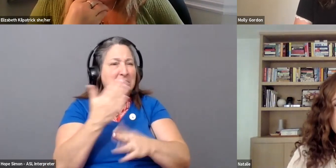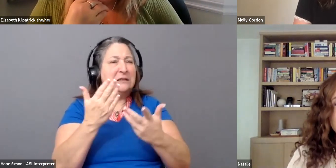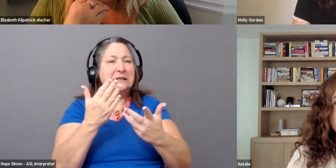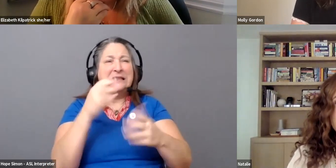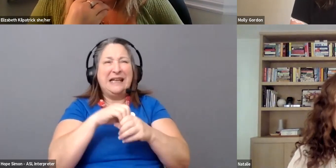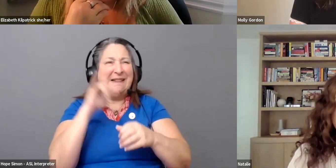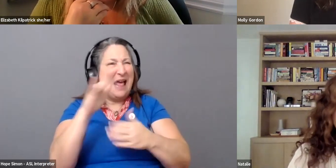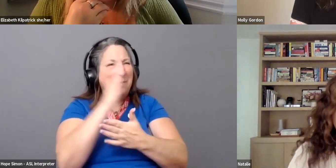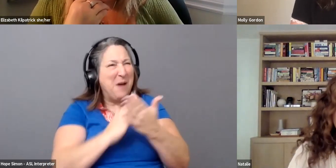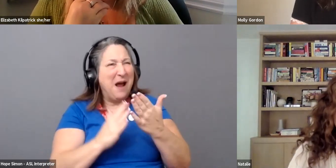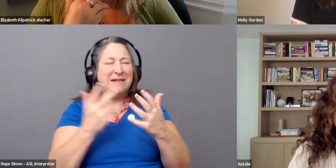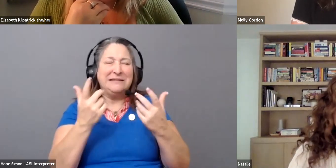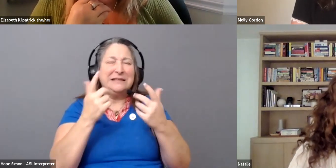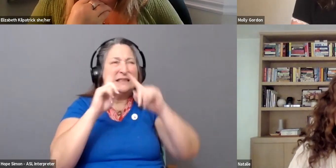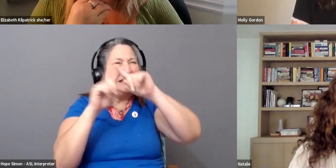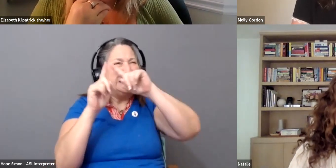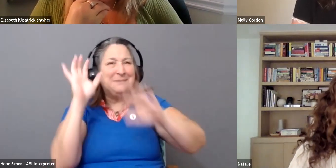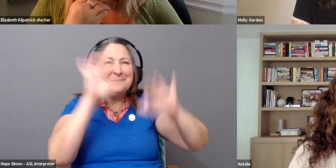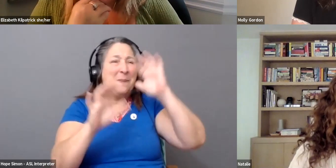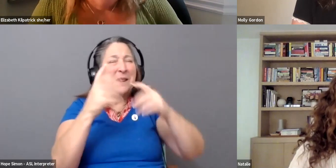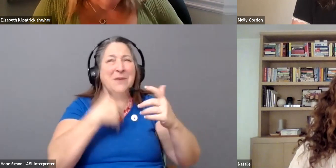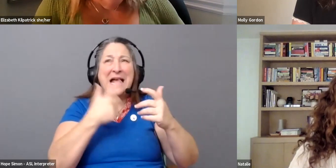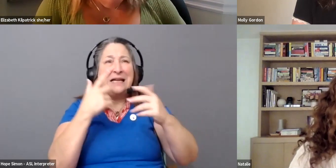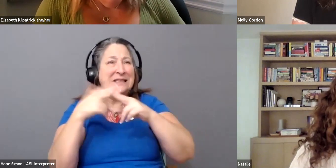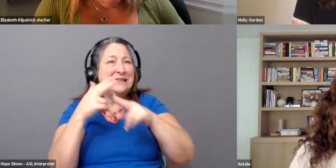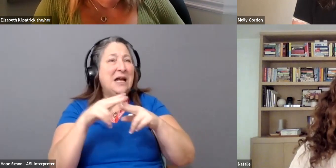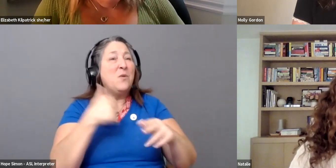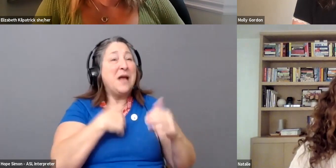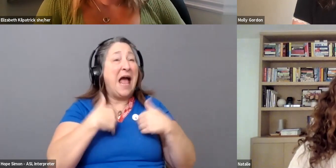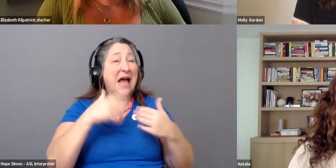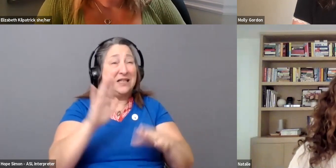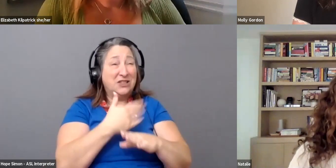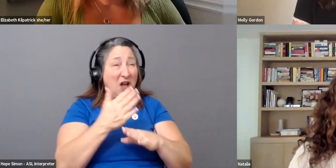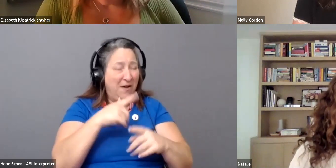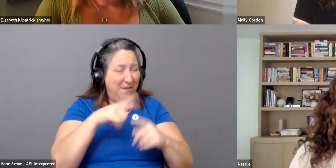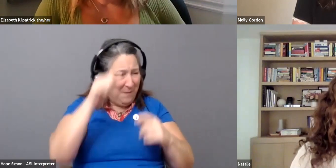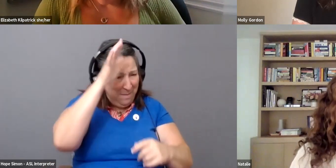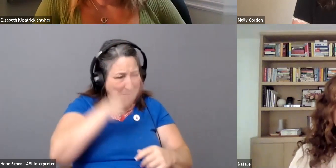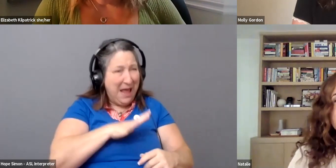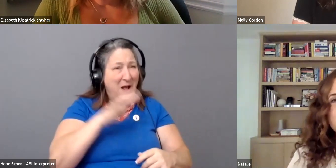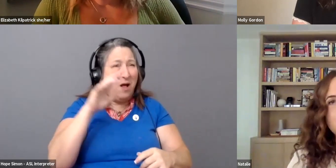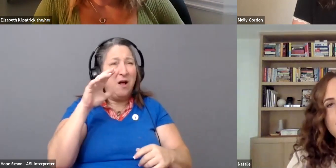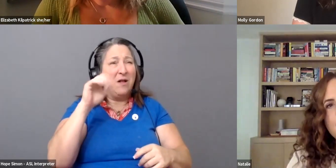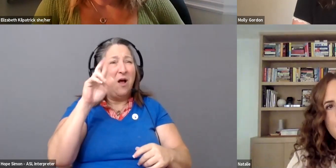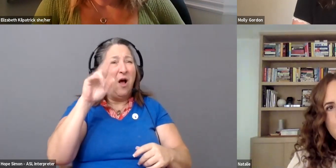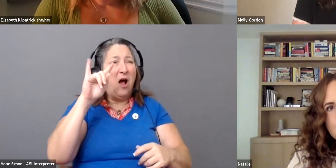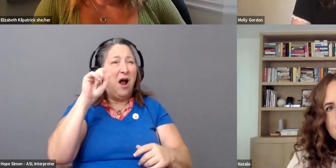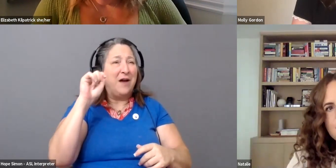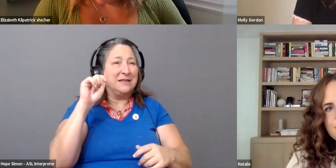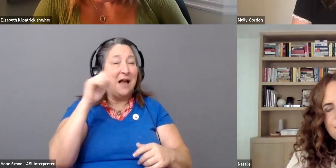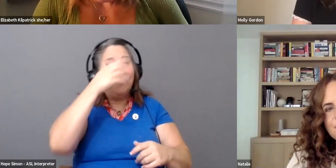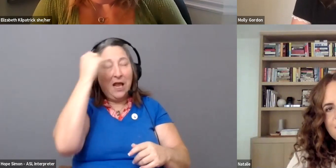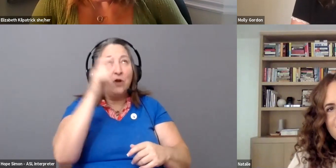things, and we had temporarily had like a song by a male artist. Honestly, I'm forgetting who it was, because men are all the same to me.